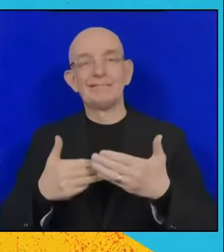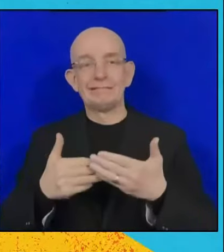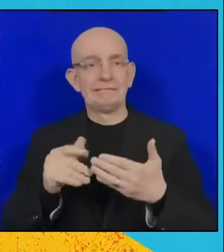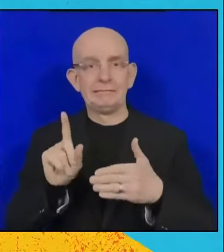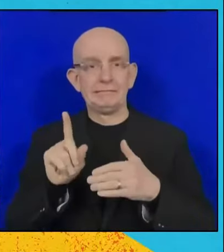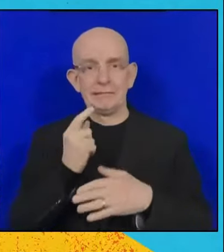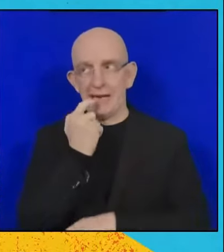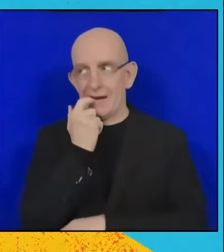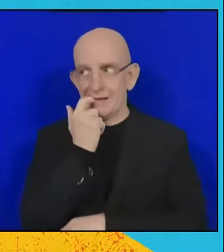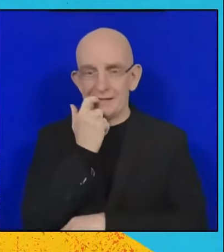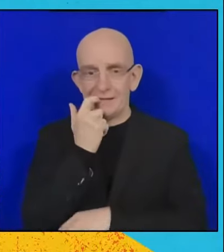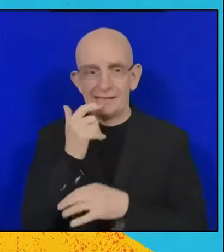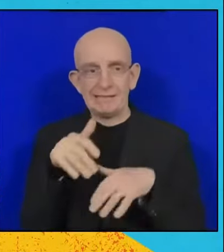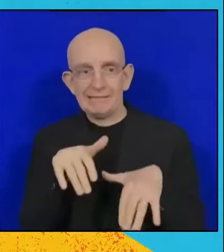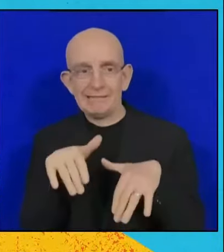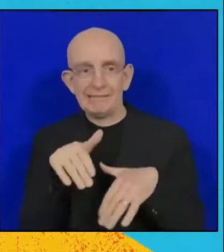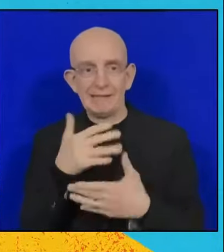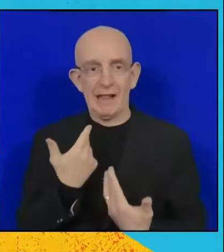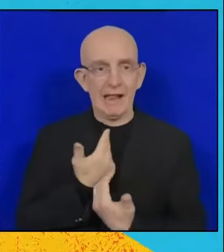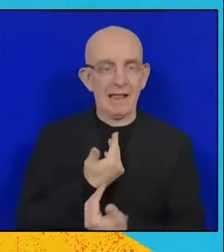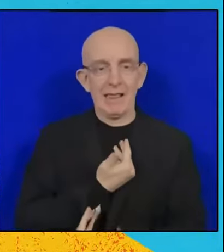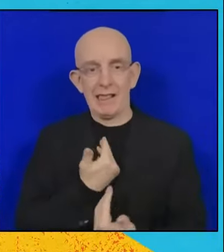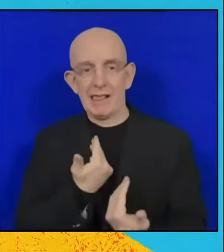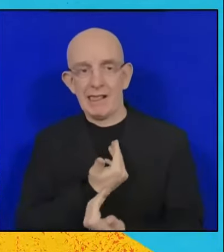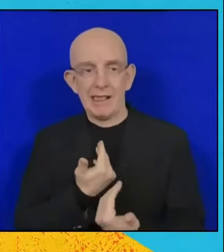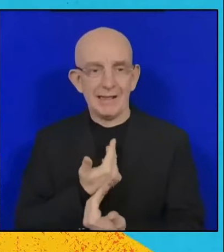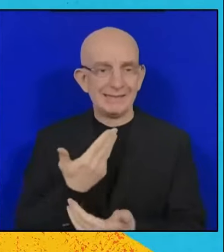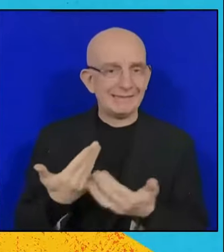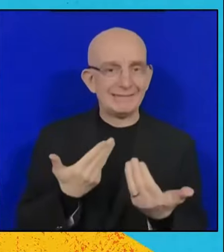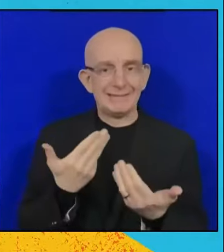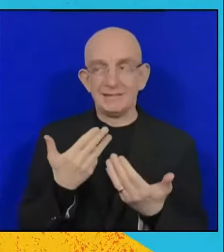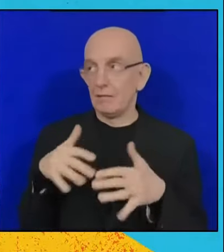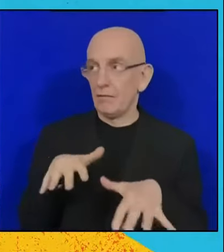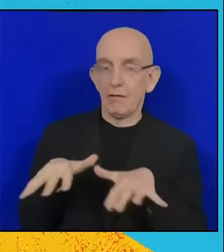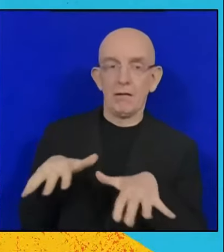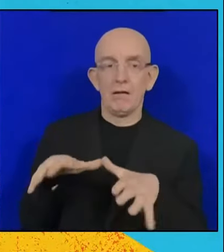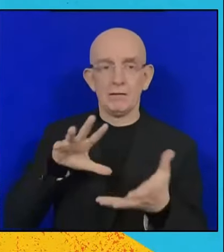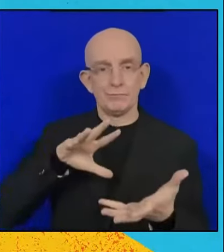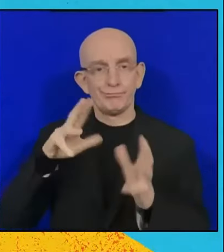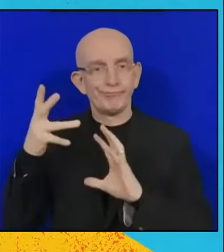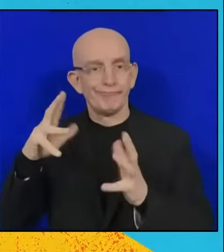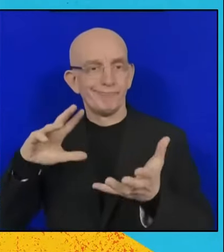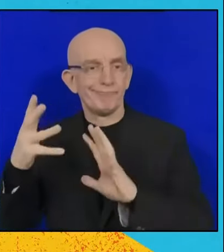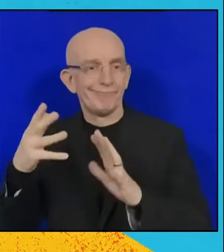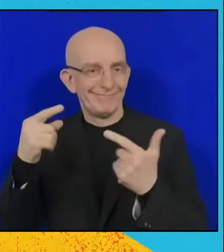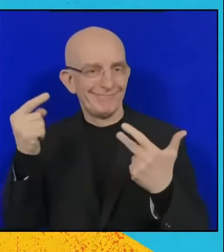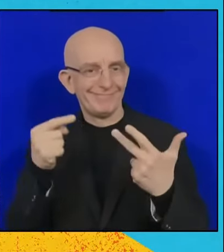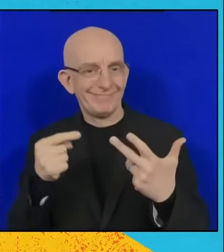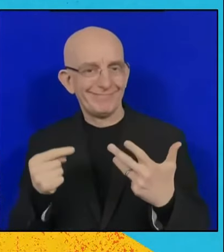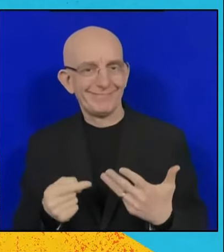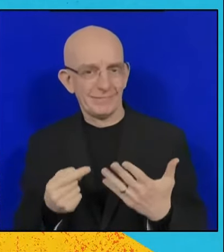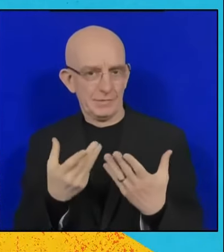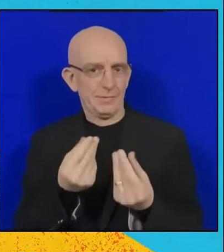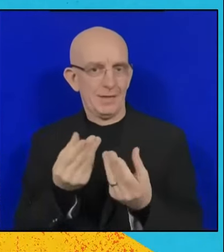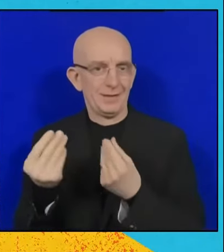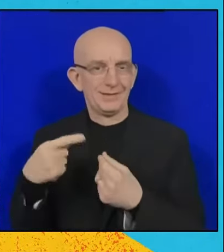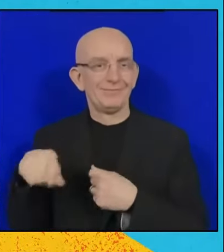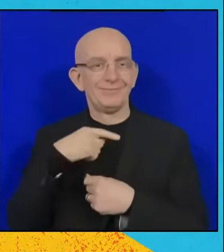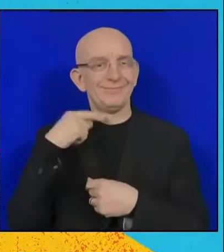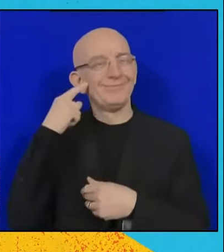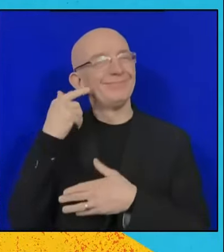and crises in ways that far surpass what we had initially thought. Youth unemployment is at an